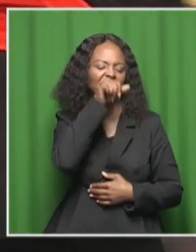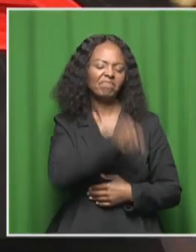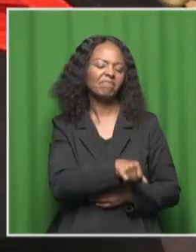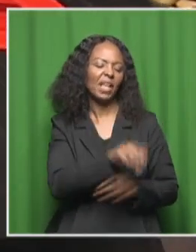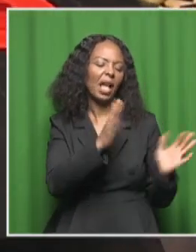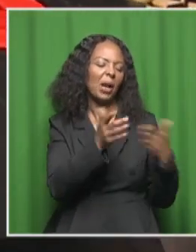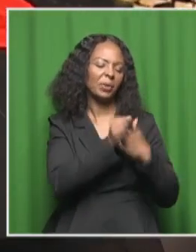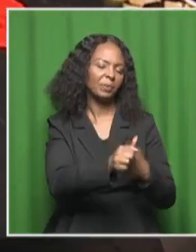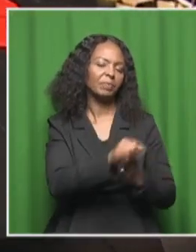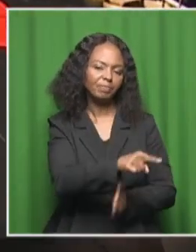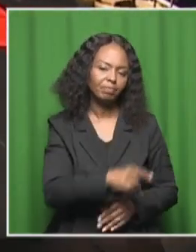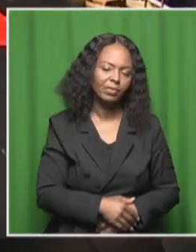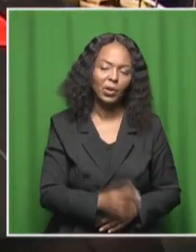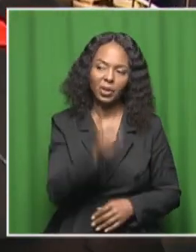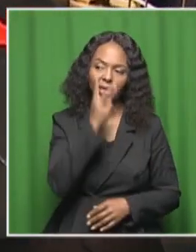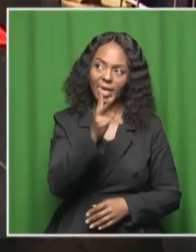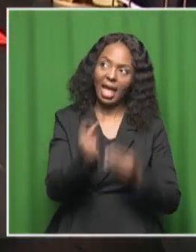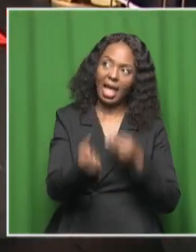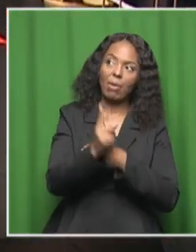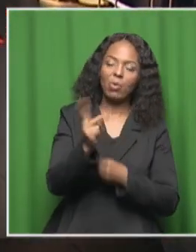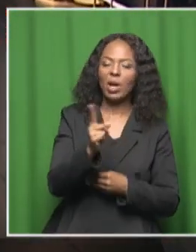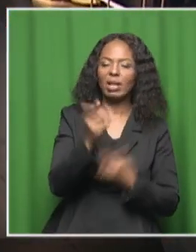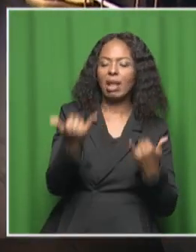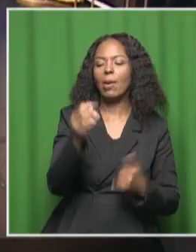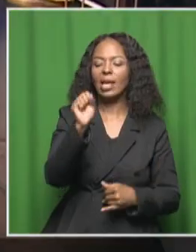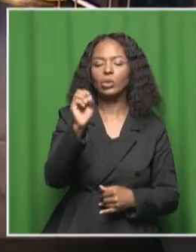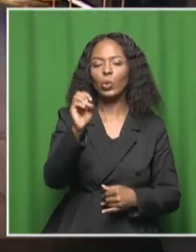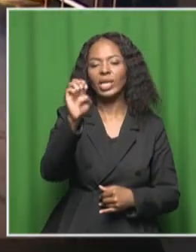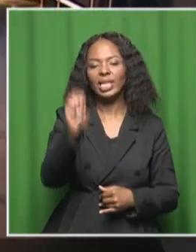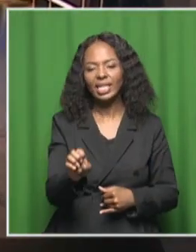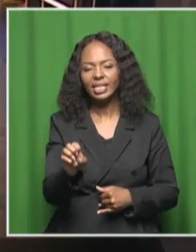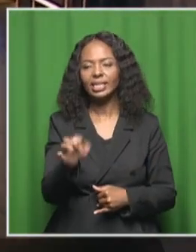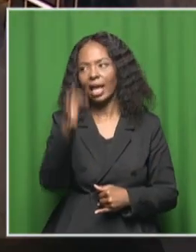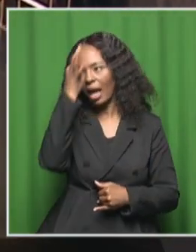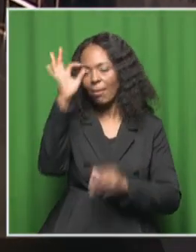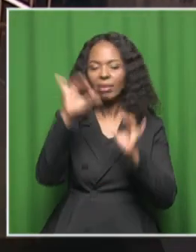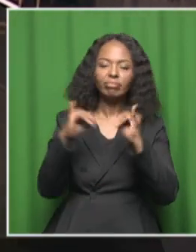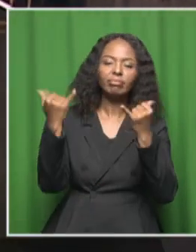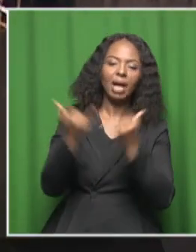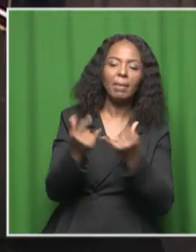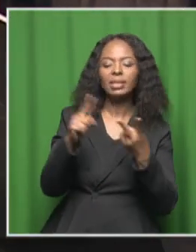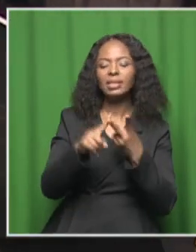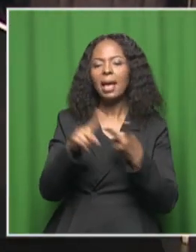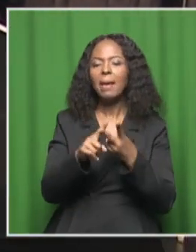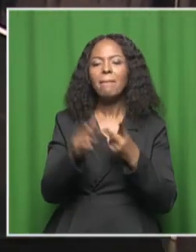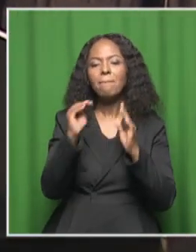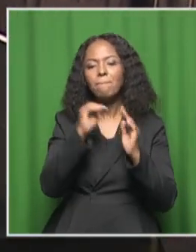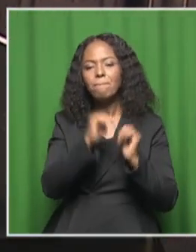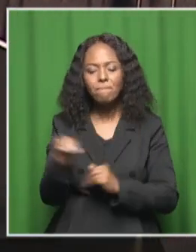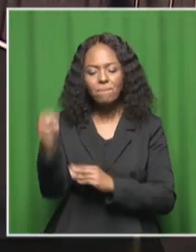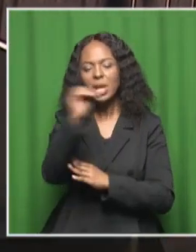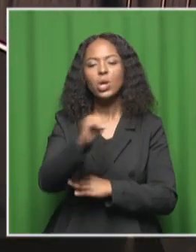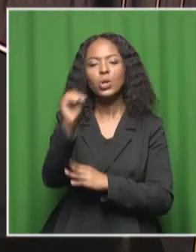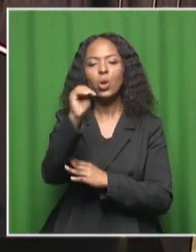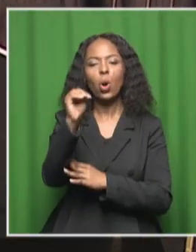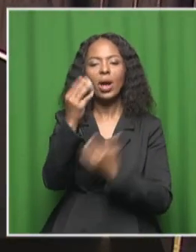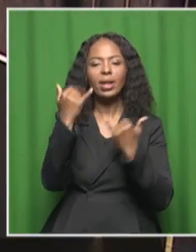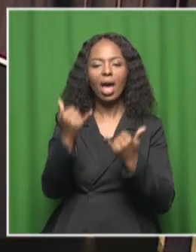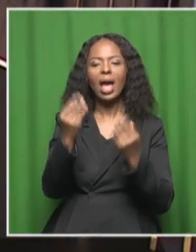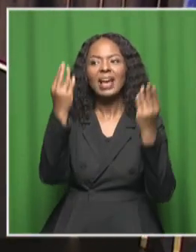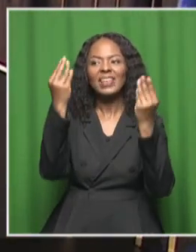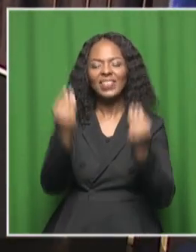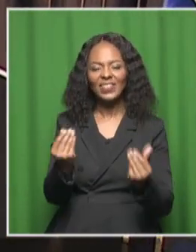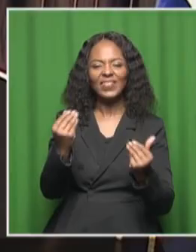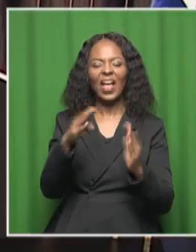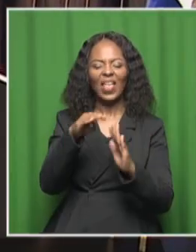happened with the SOEs, the billions that, also continued then to cost the fiscus, but also